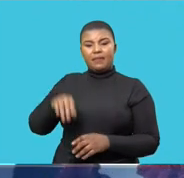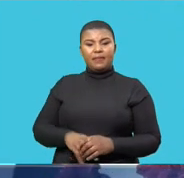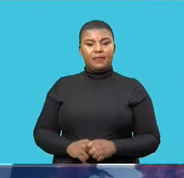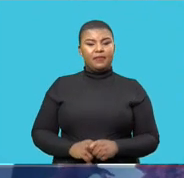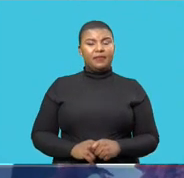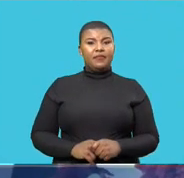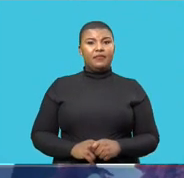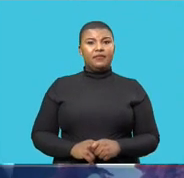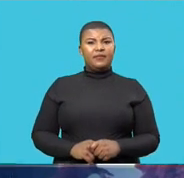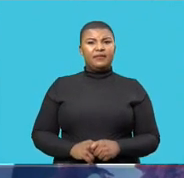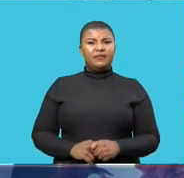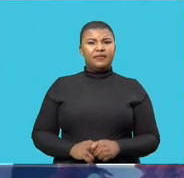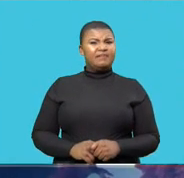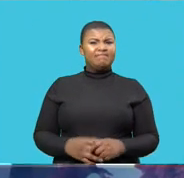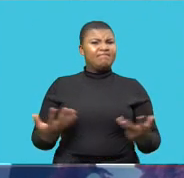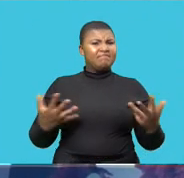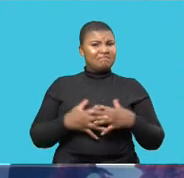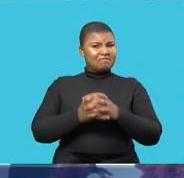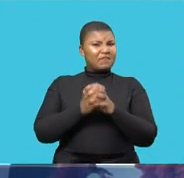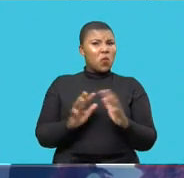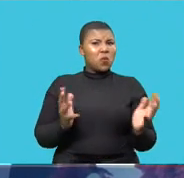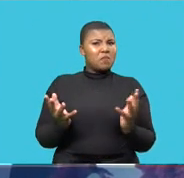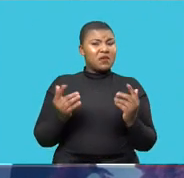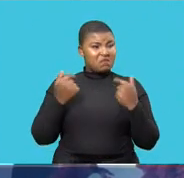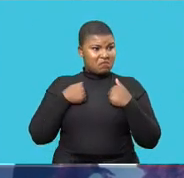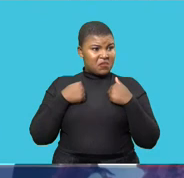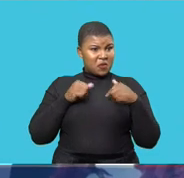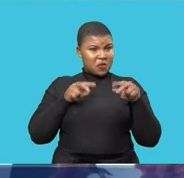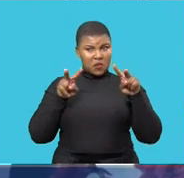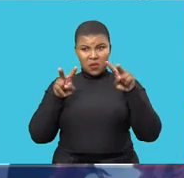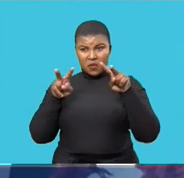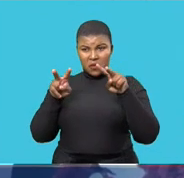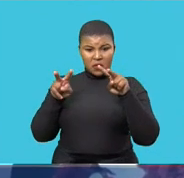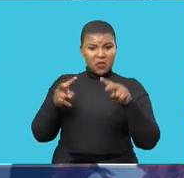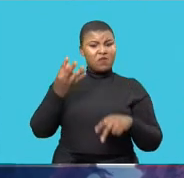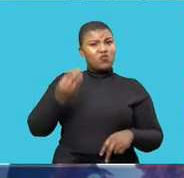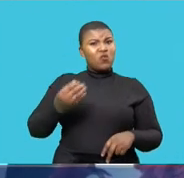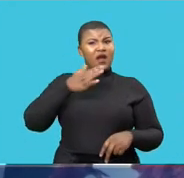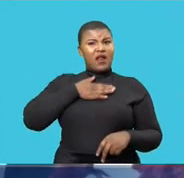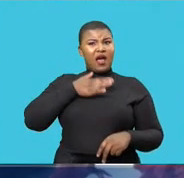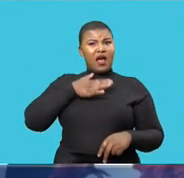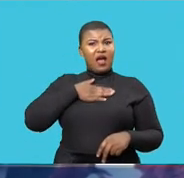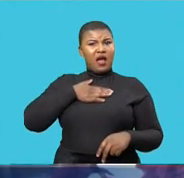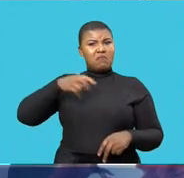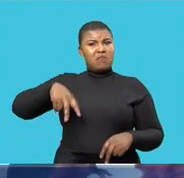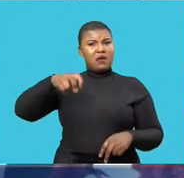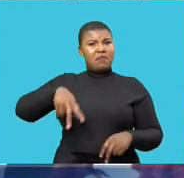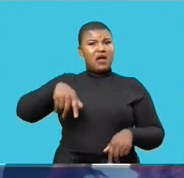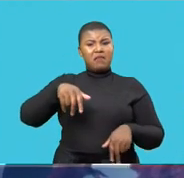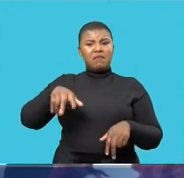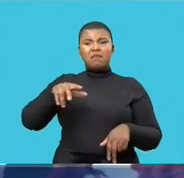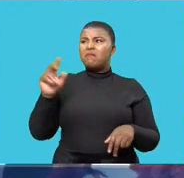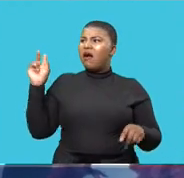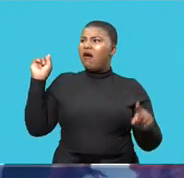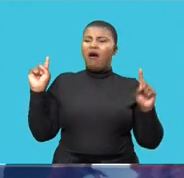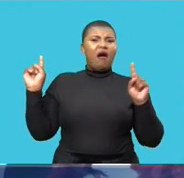Botho ba rona bokae? Ke le sheba ji wana ka ona tsa masterteng ba mo fita batho go botle